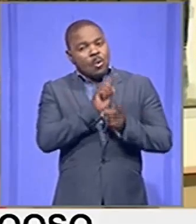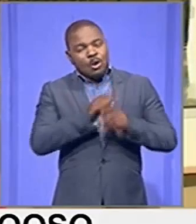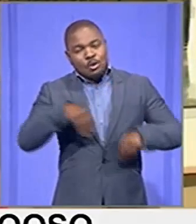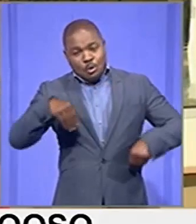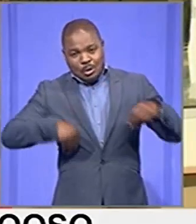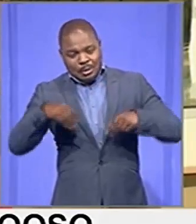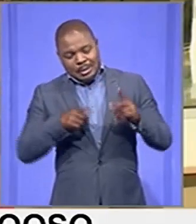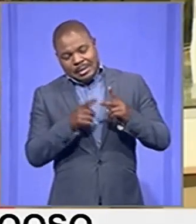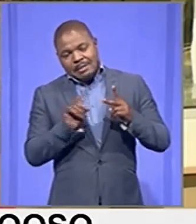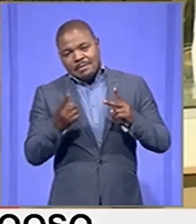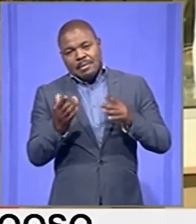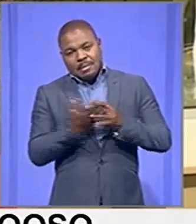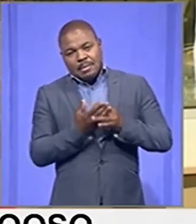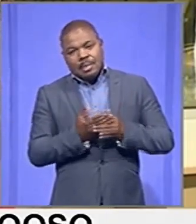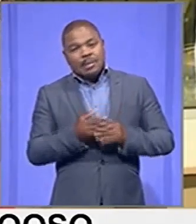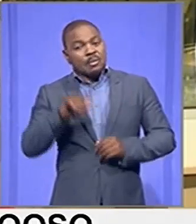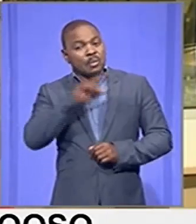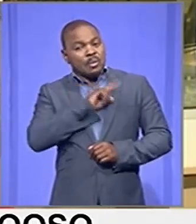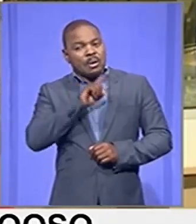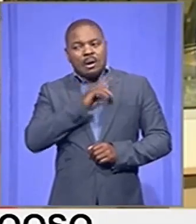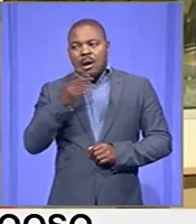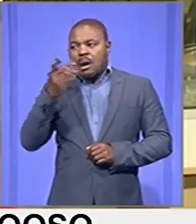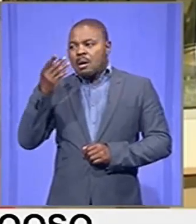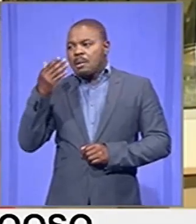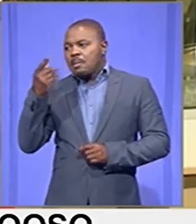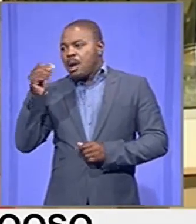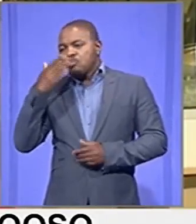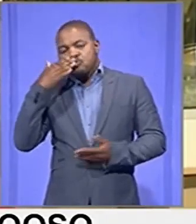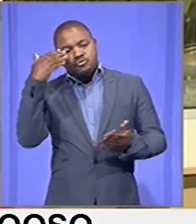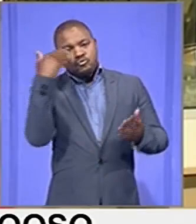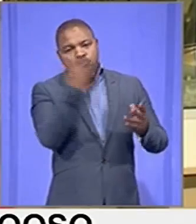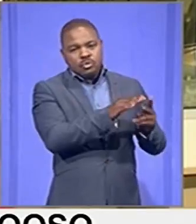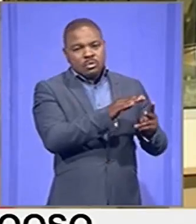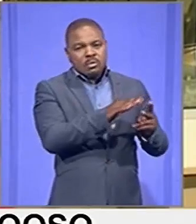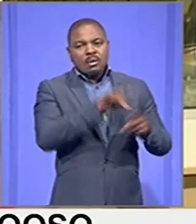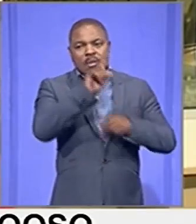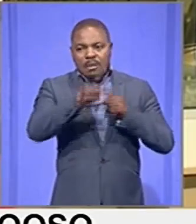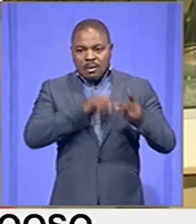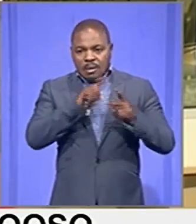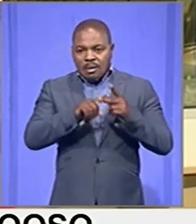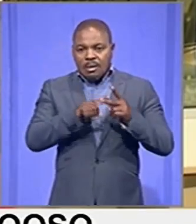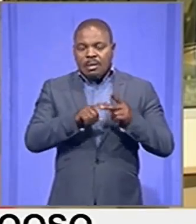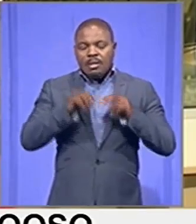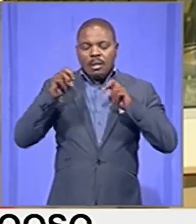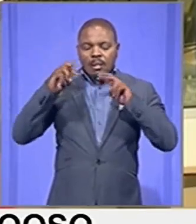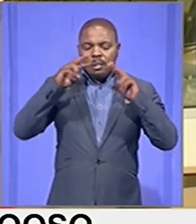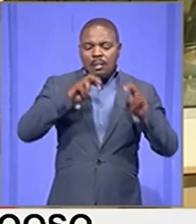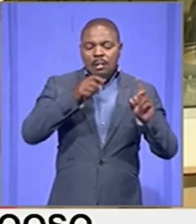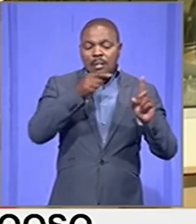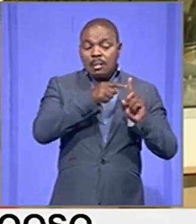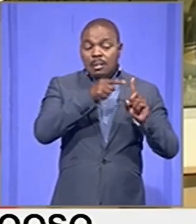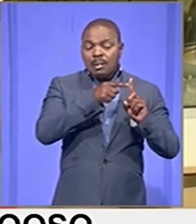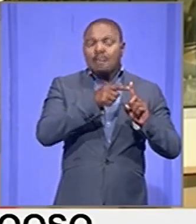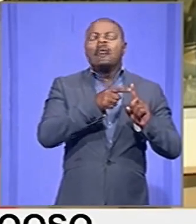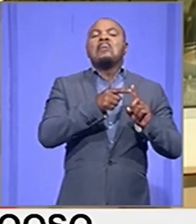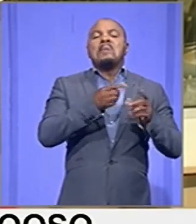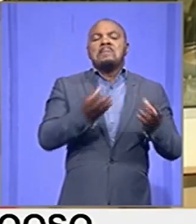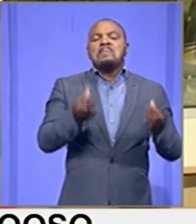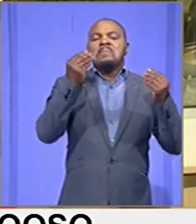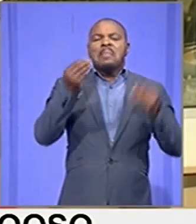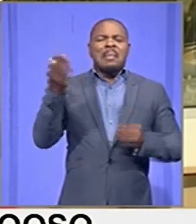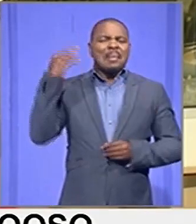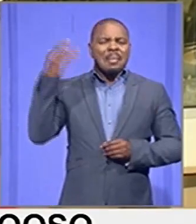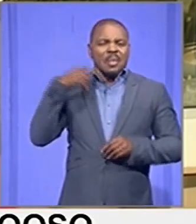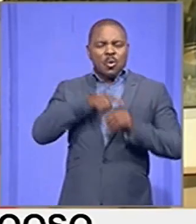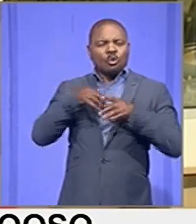this pertains to gratifications which we're alleging is the investigating directorate that Ms. Dudumiene received when she was